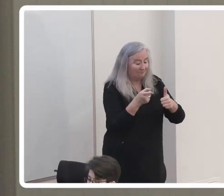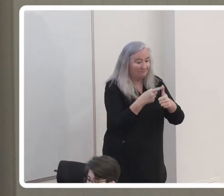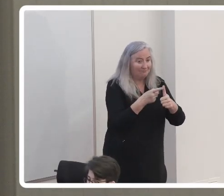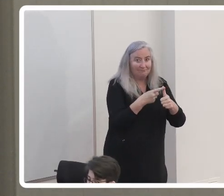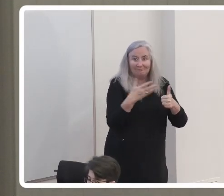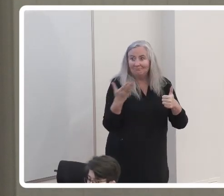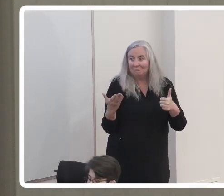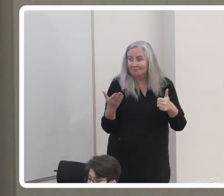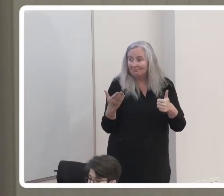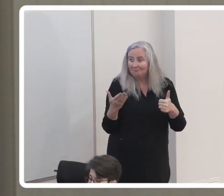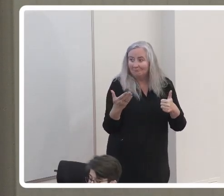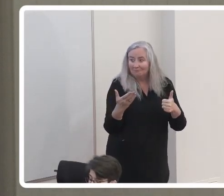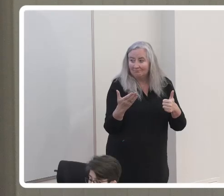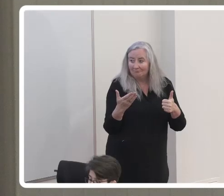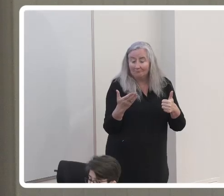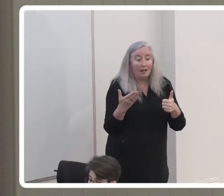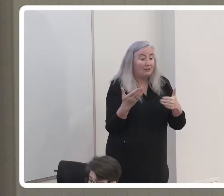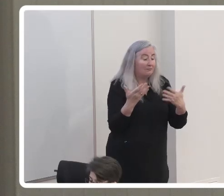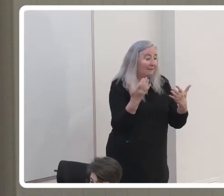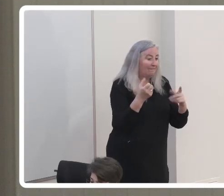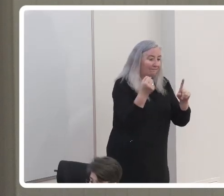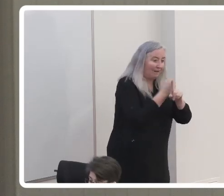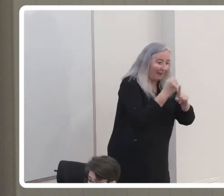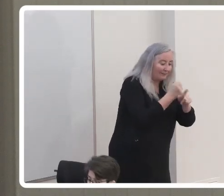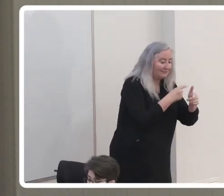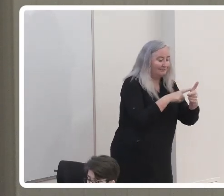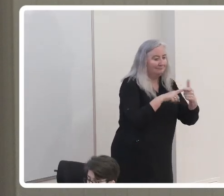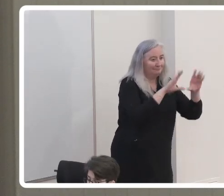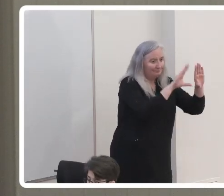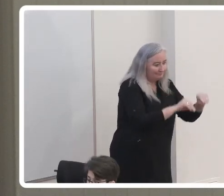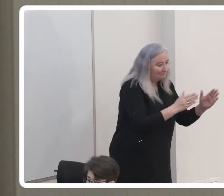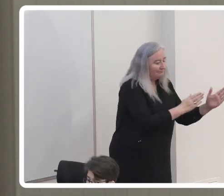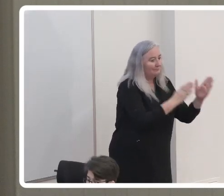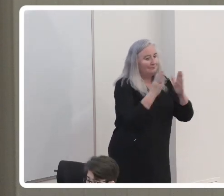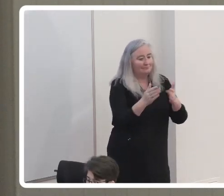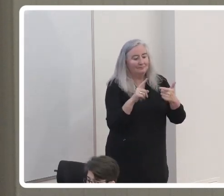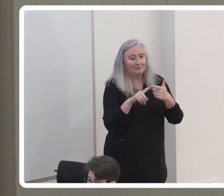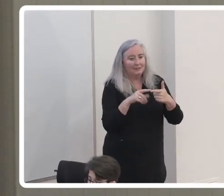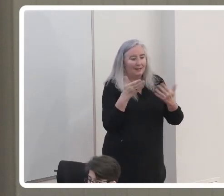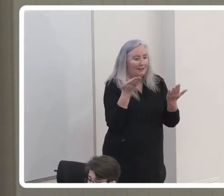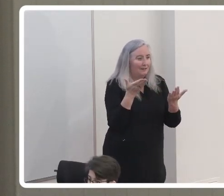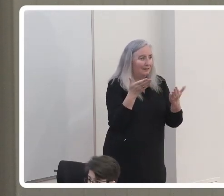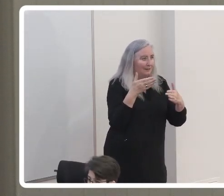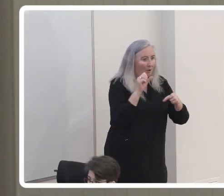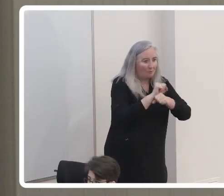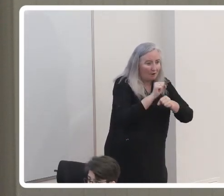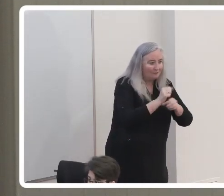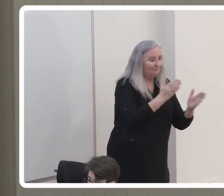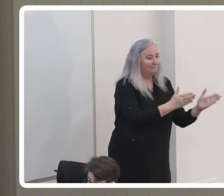as protection against violence, sexual and reproductive rights, poverty reduction, employment, and access to justice and redress.